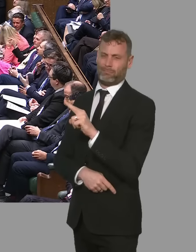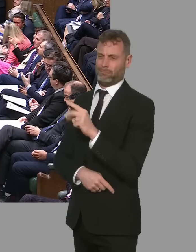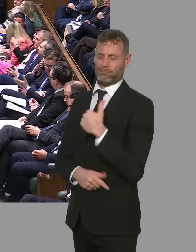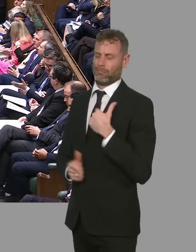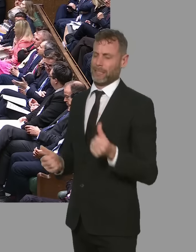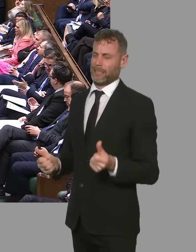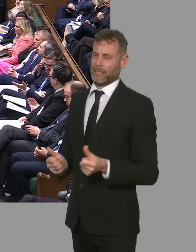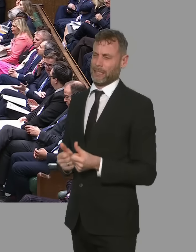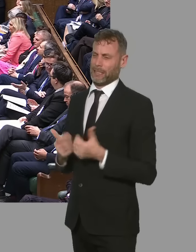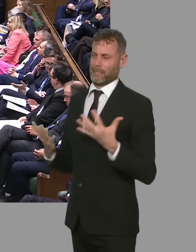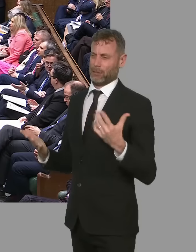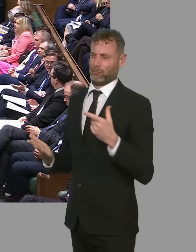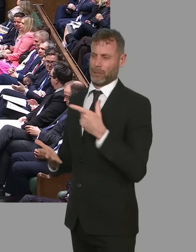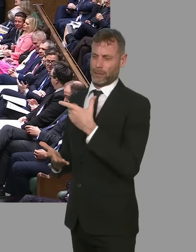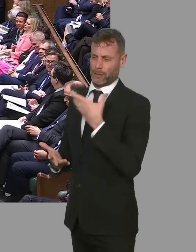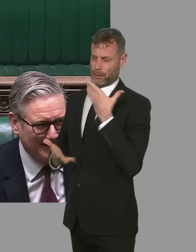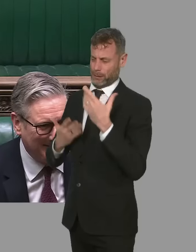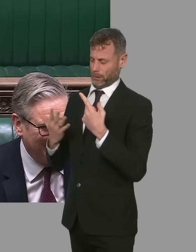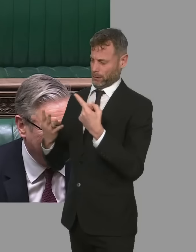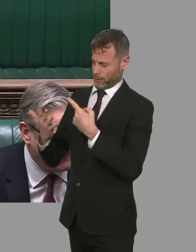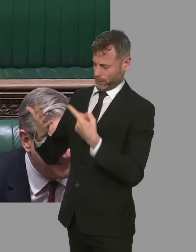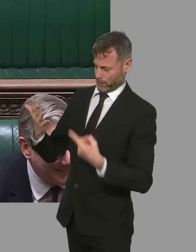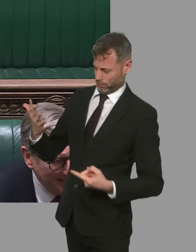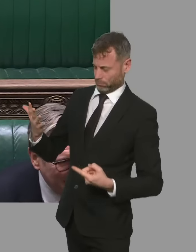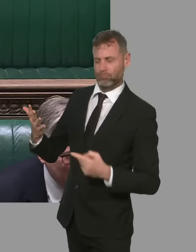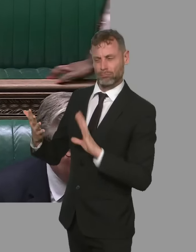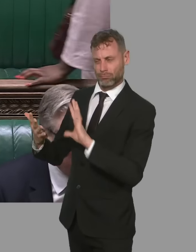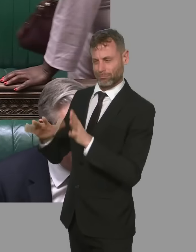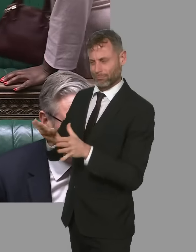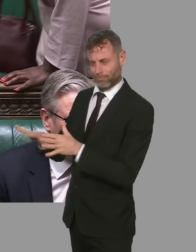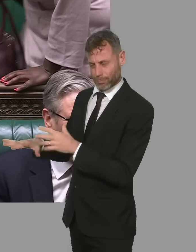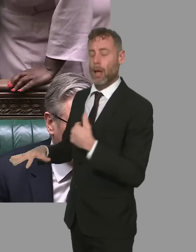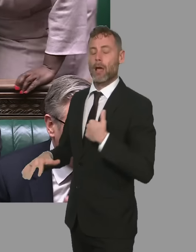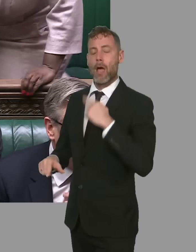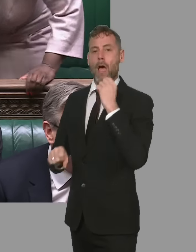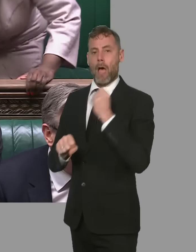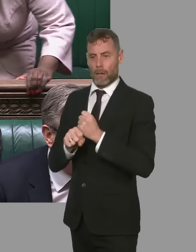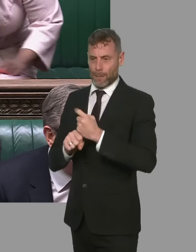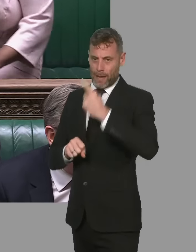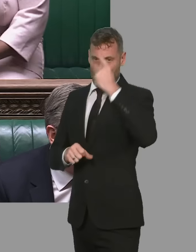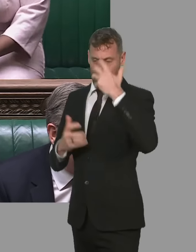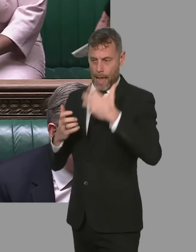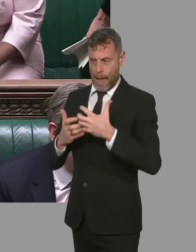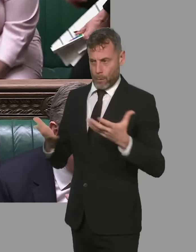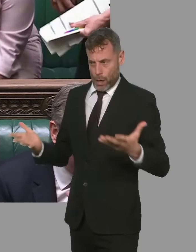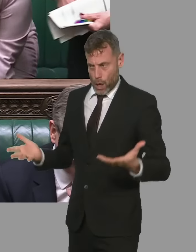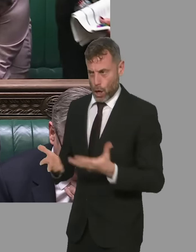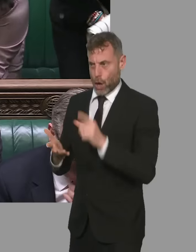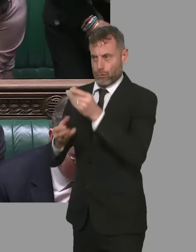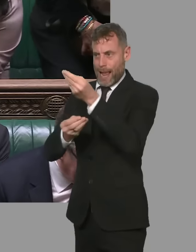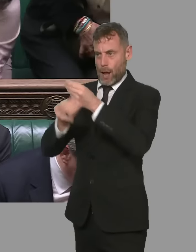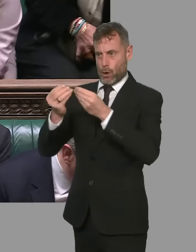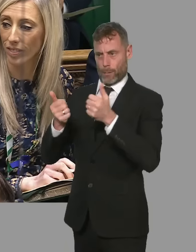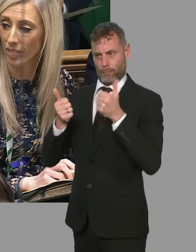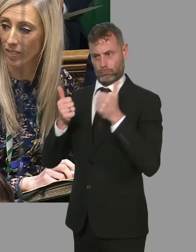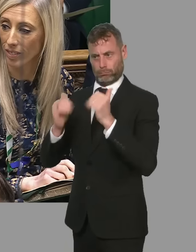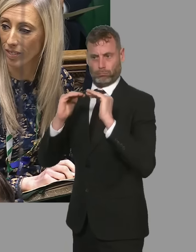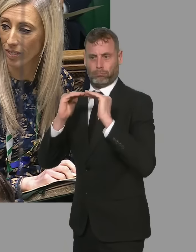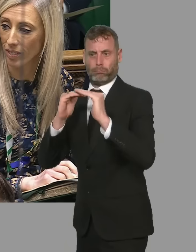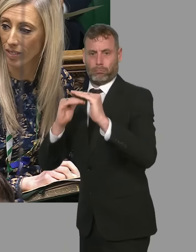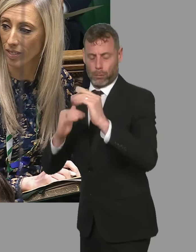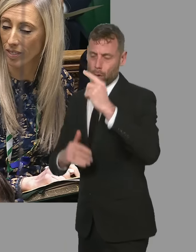doing. It has brought economic stability to the country after the disaster of the previous government. It has given